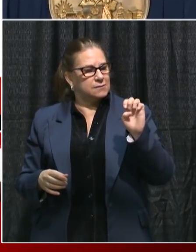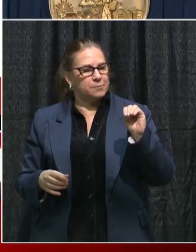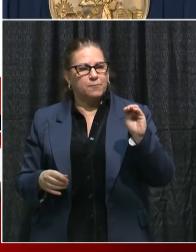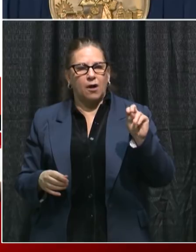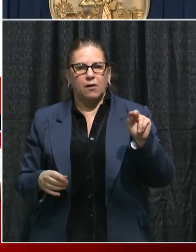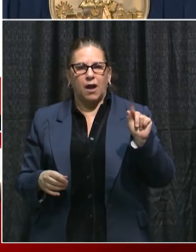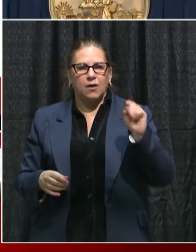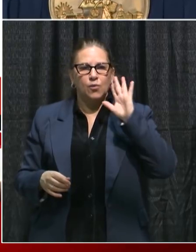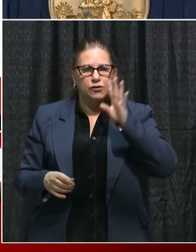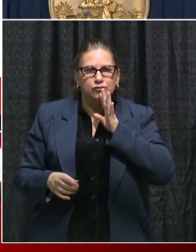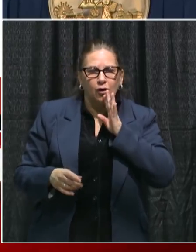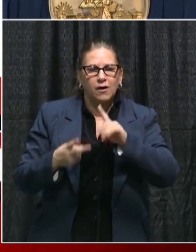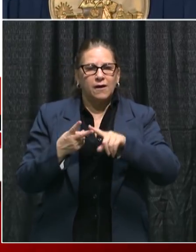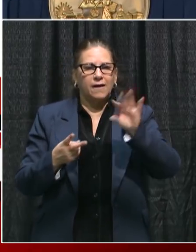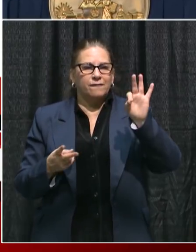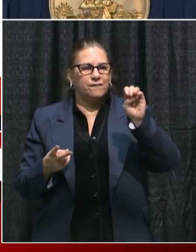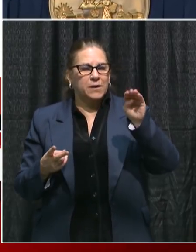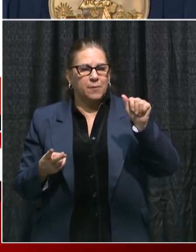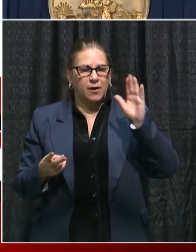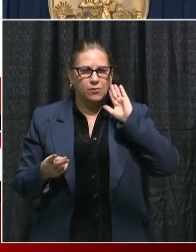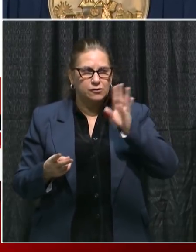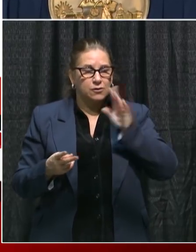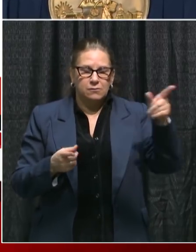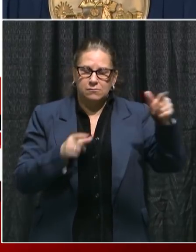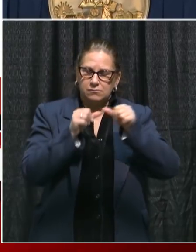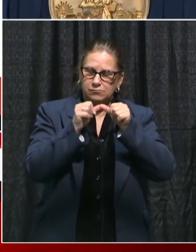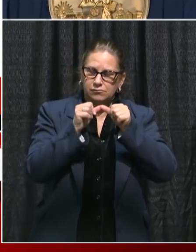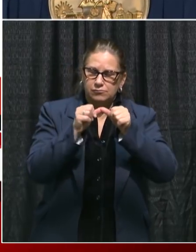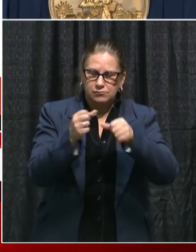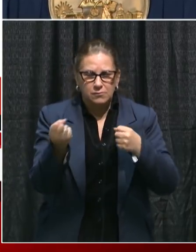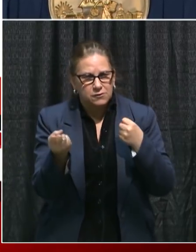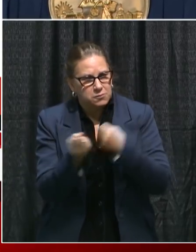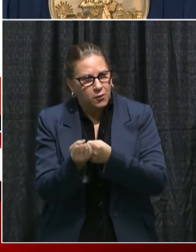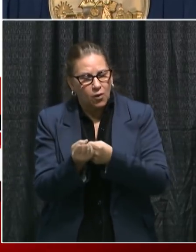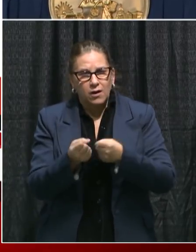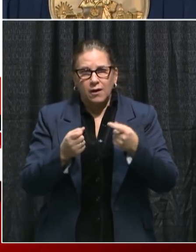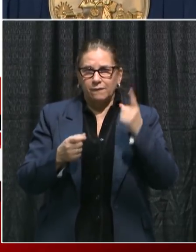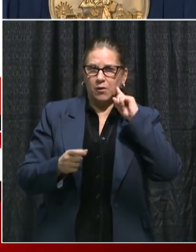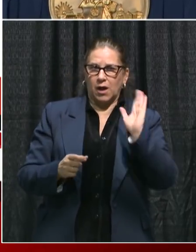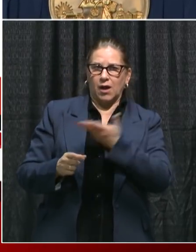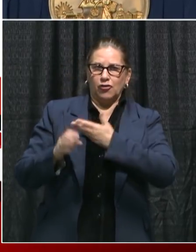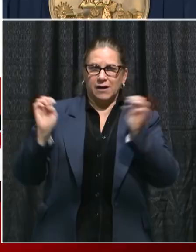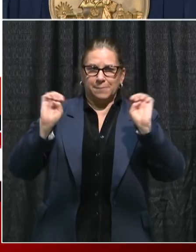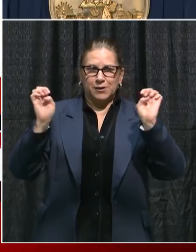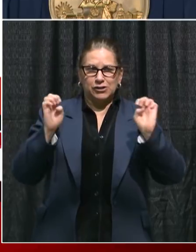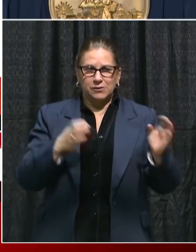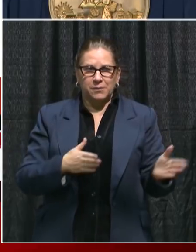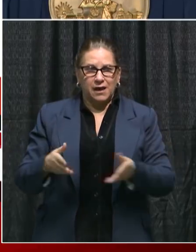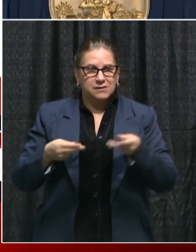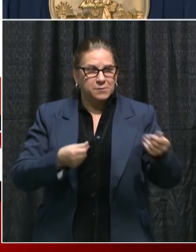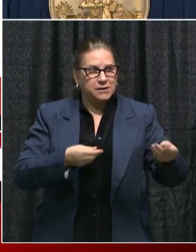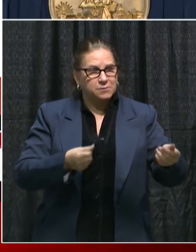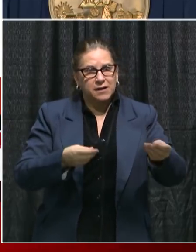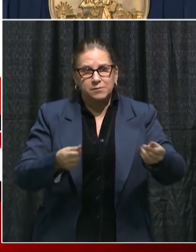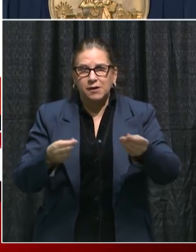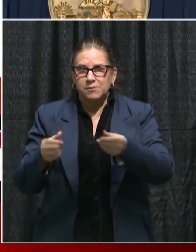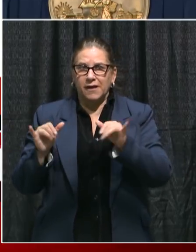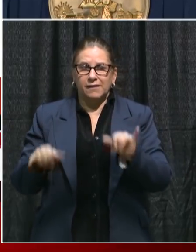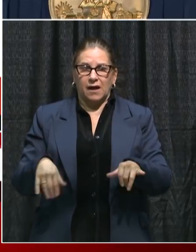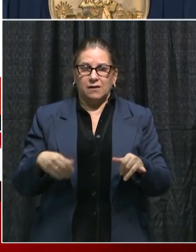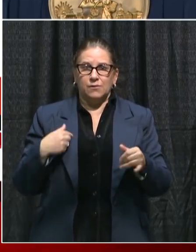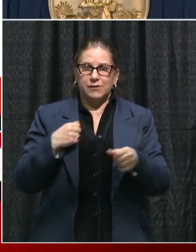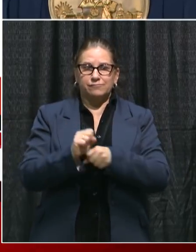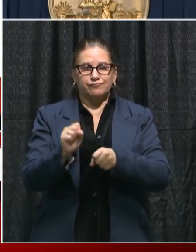ongoing support of all of the emergency planning and expenses that the district is working through. The